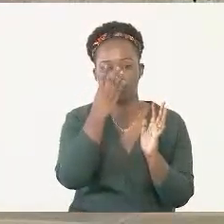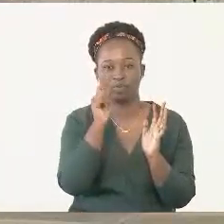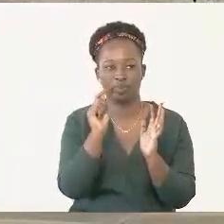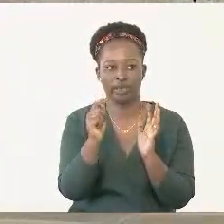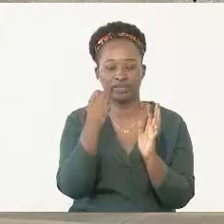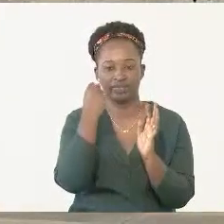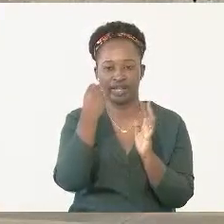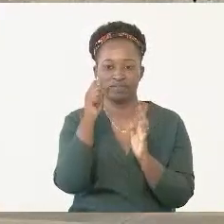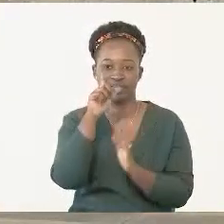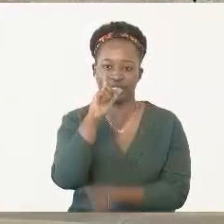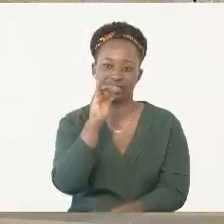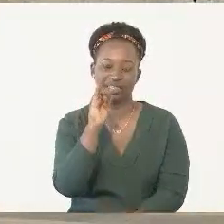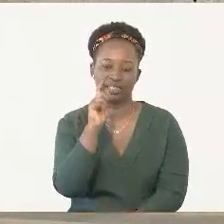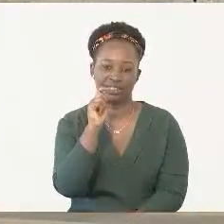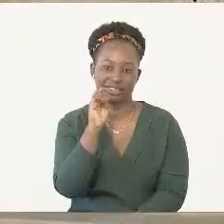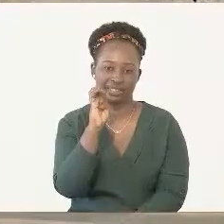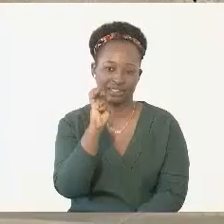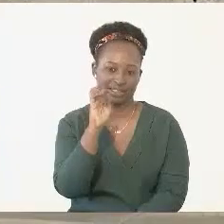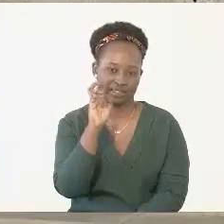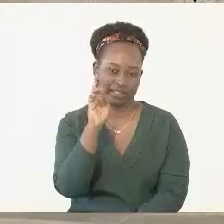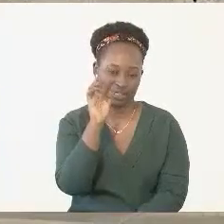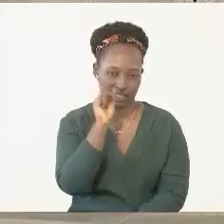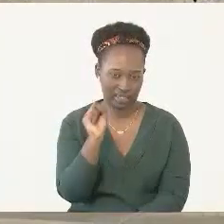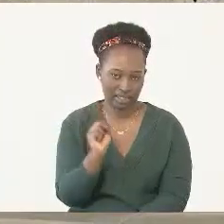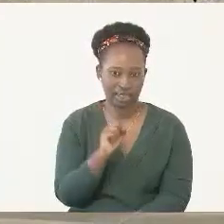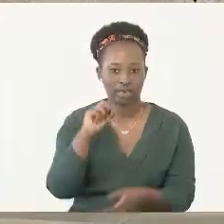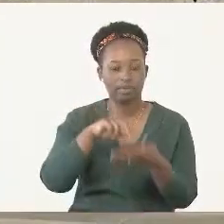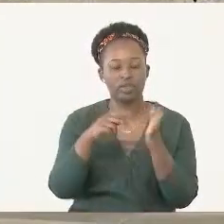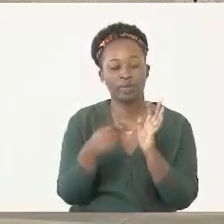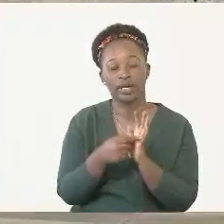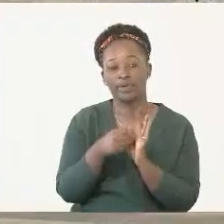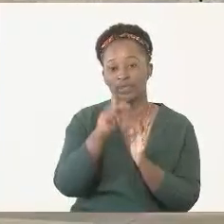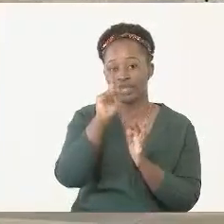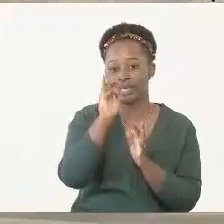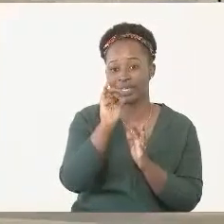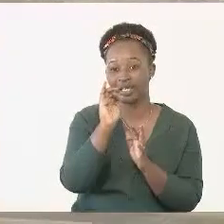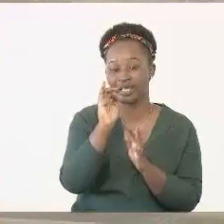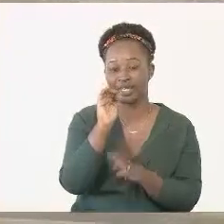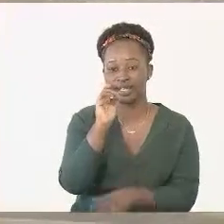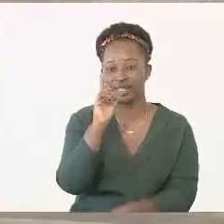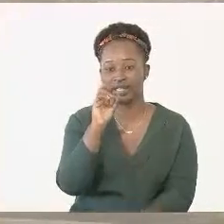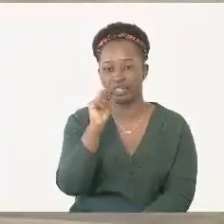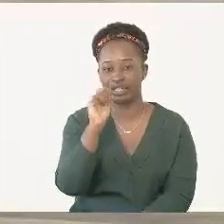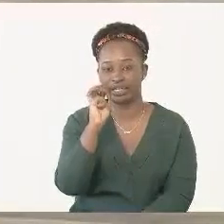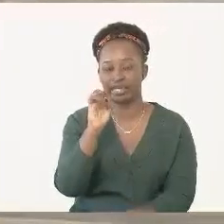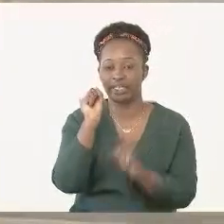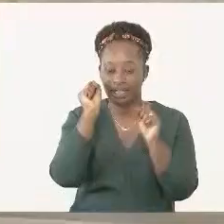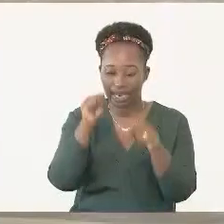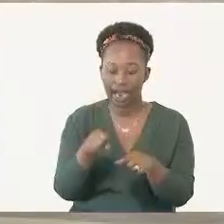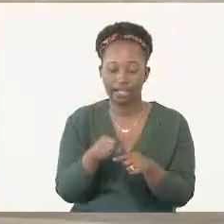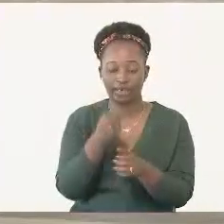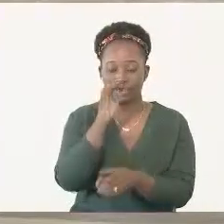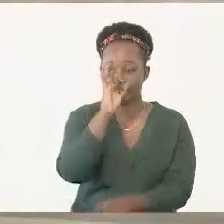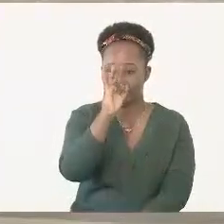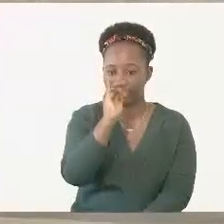4.5 liters. That means kidneys can filter about 45 gallons